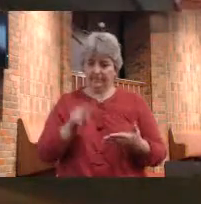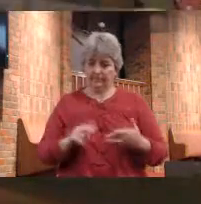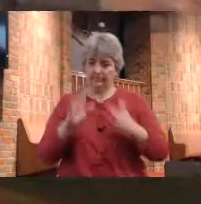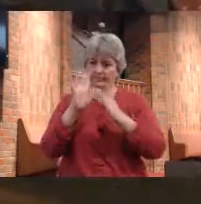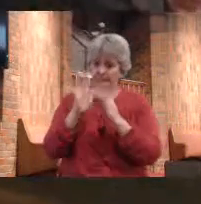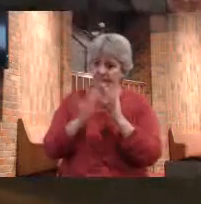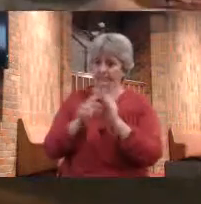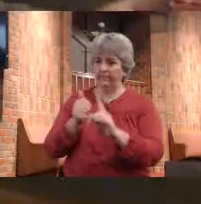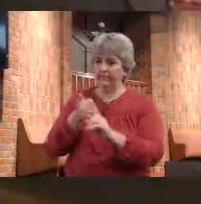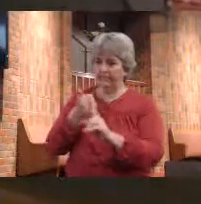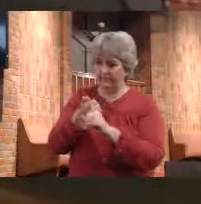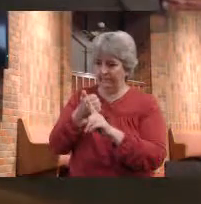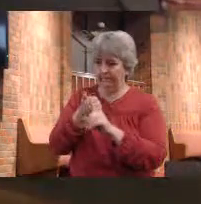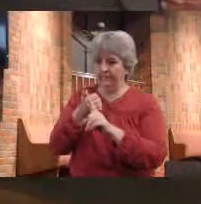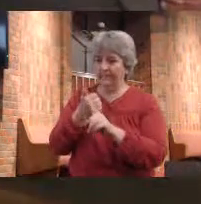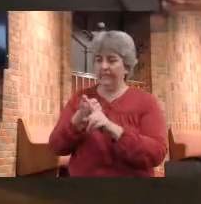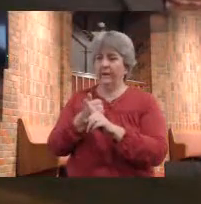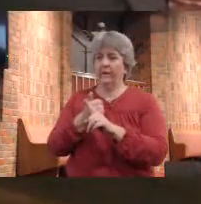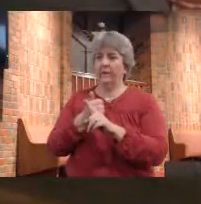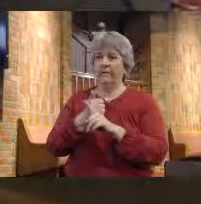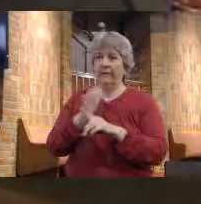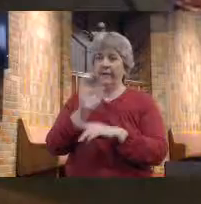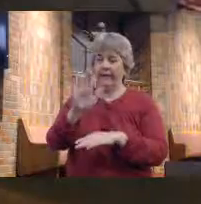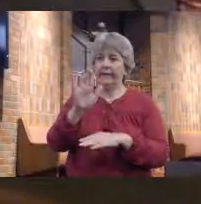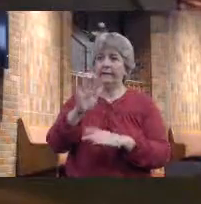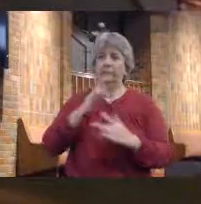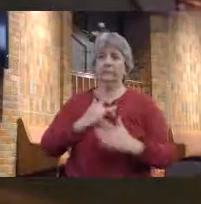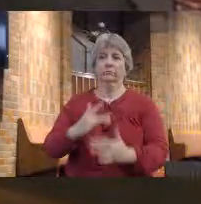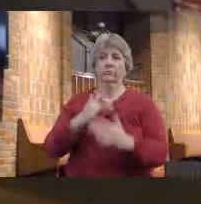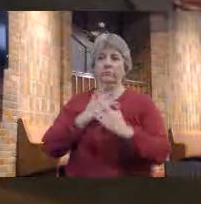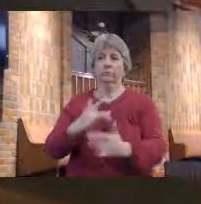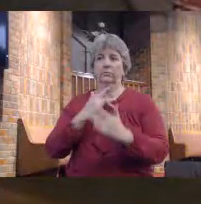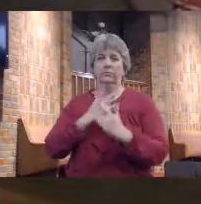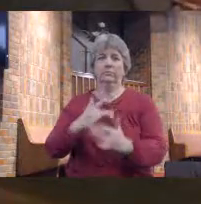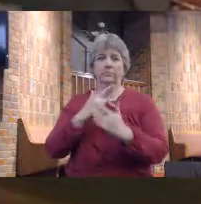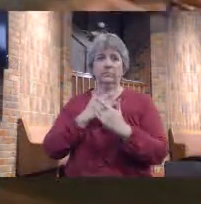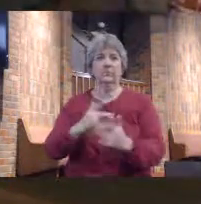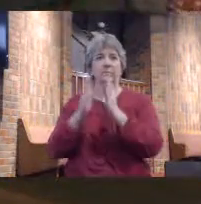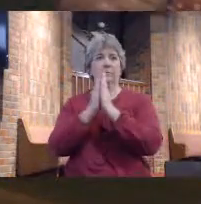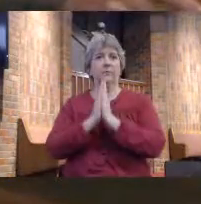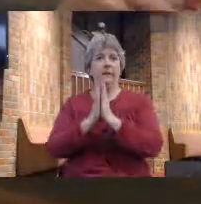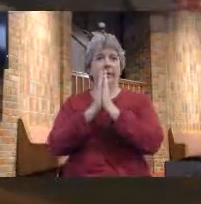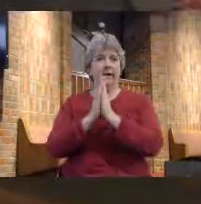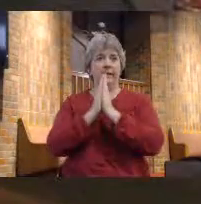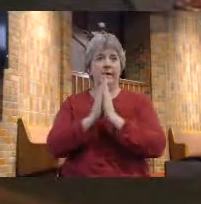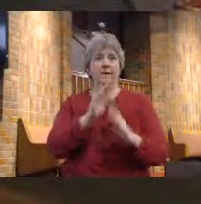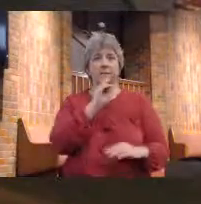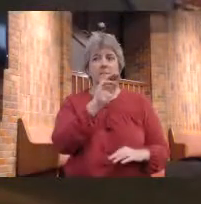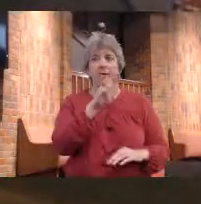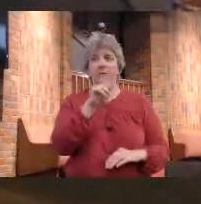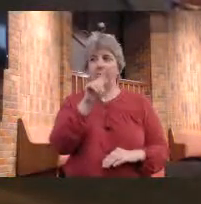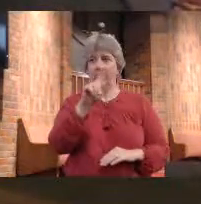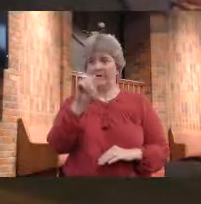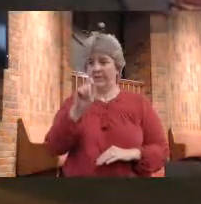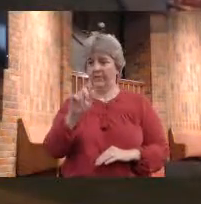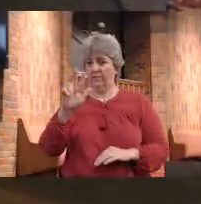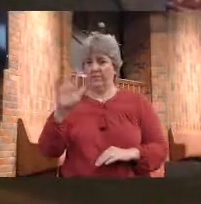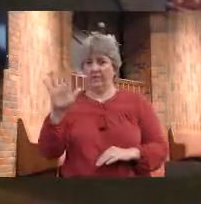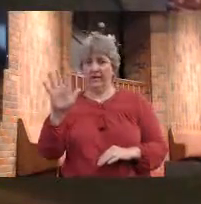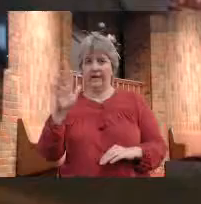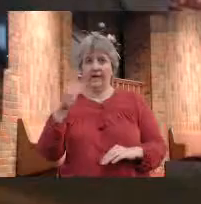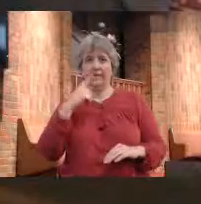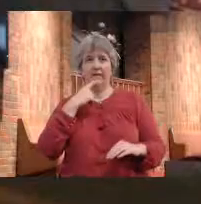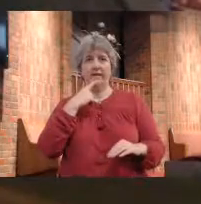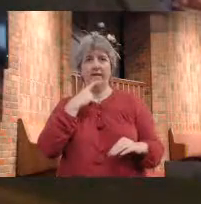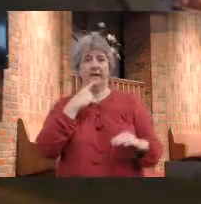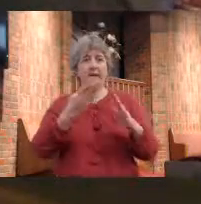his own particular practices. Mark 1:35, now in the morning, having risen a long